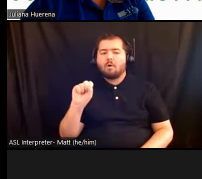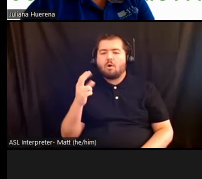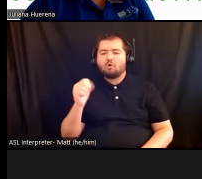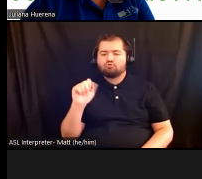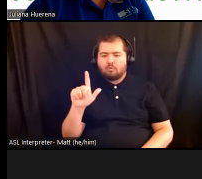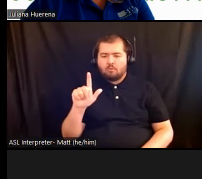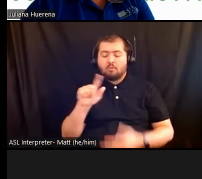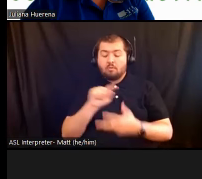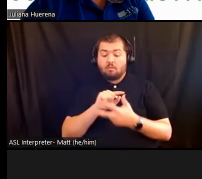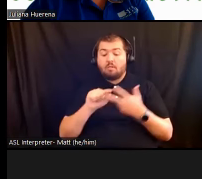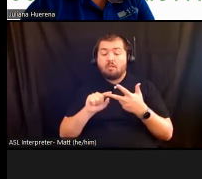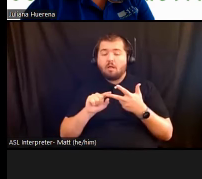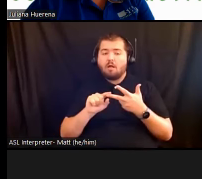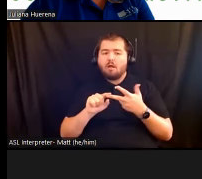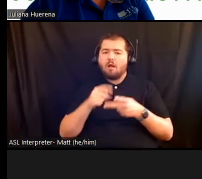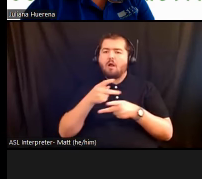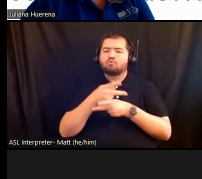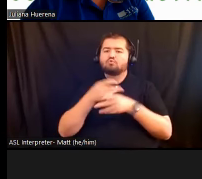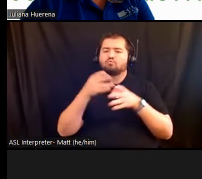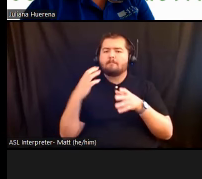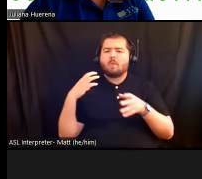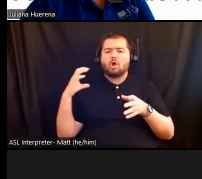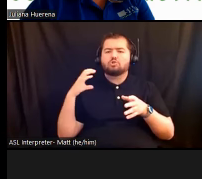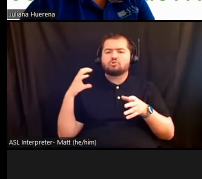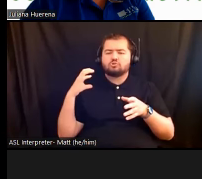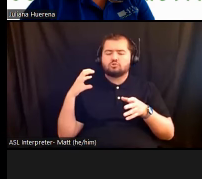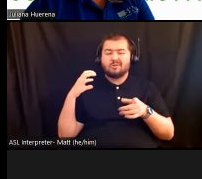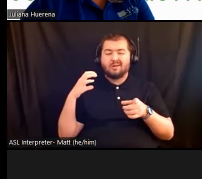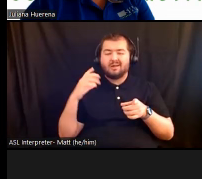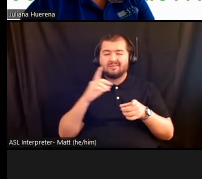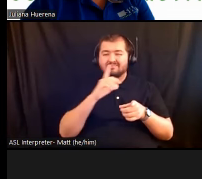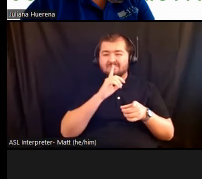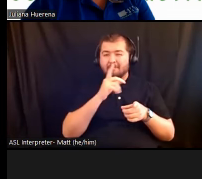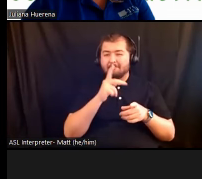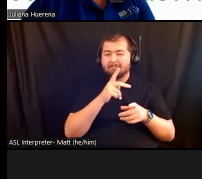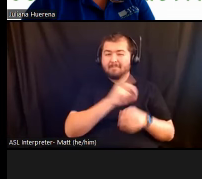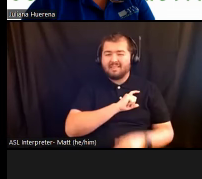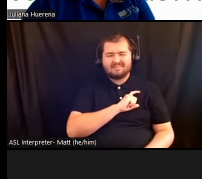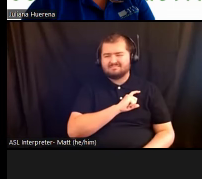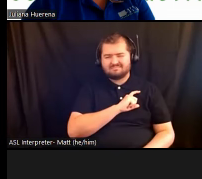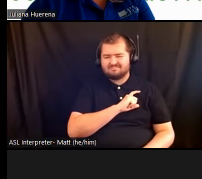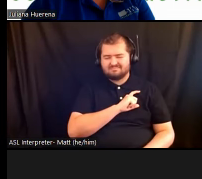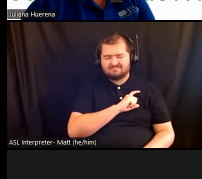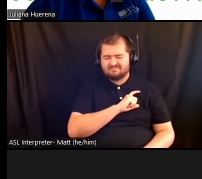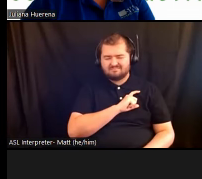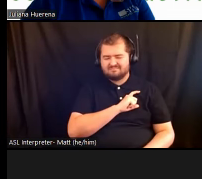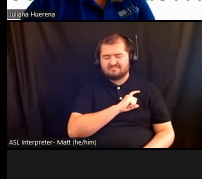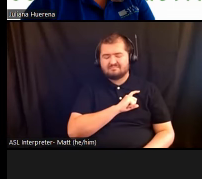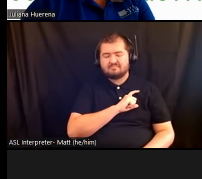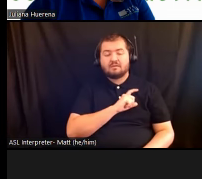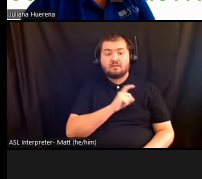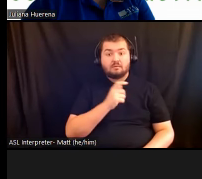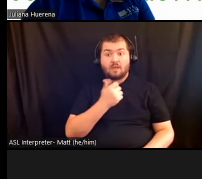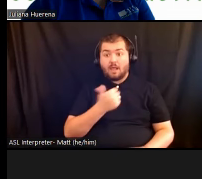that are in charge of your polling locations, not the police department. That's very important, okay? Any questions about that?